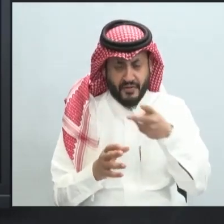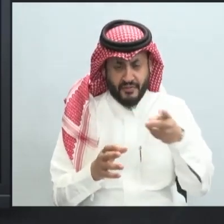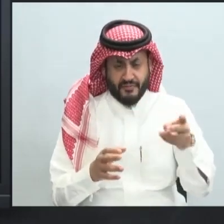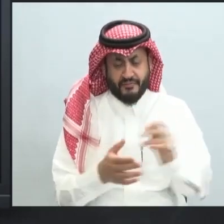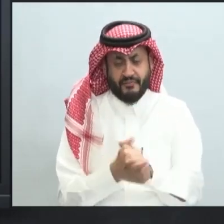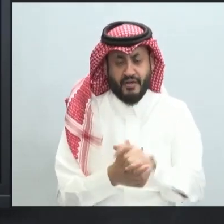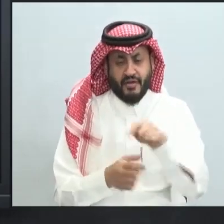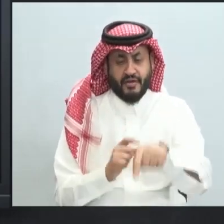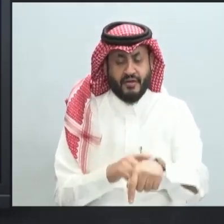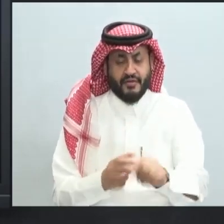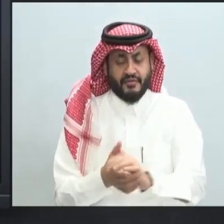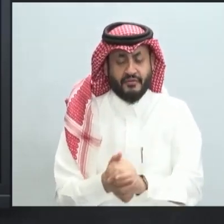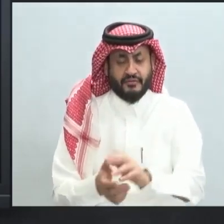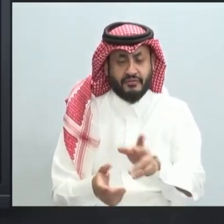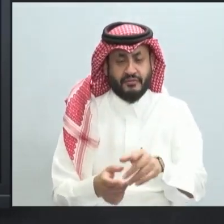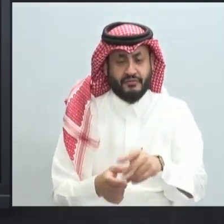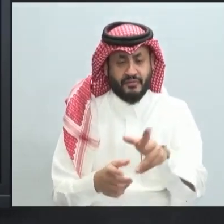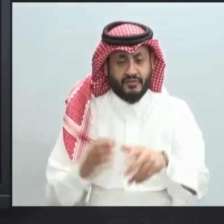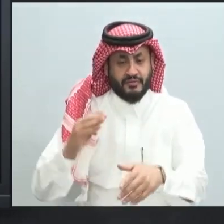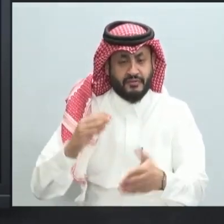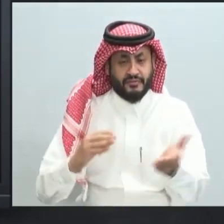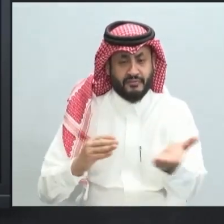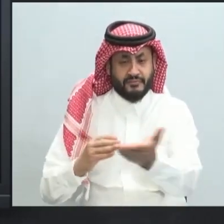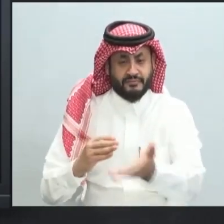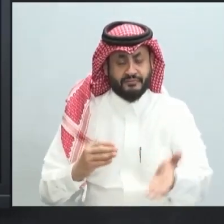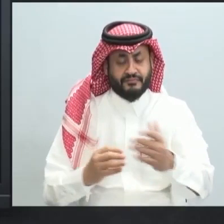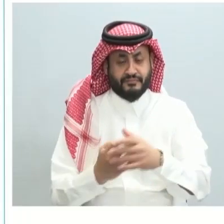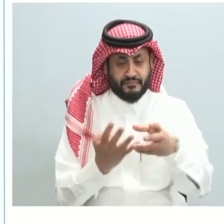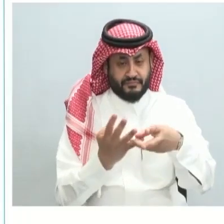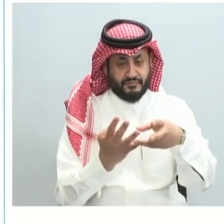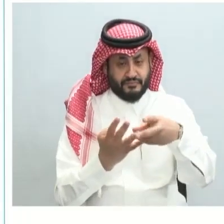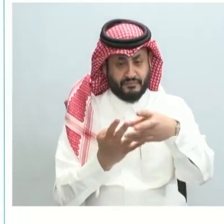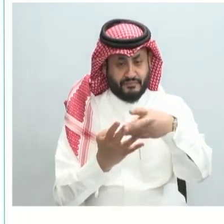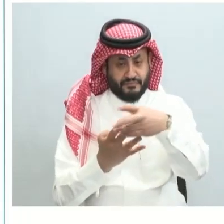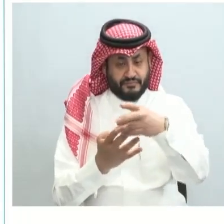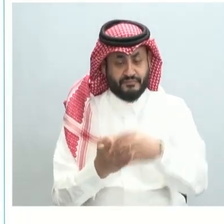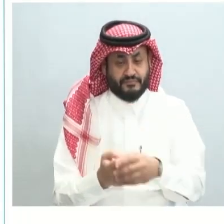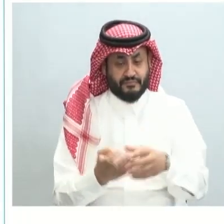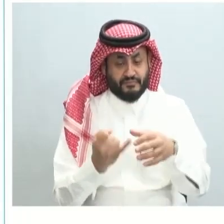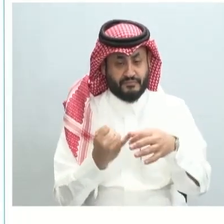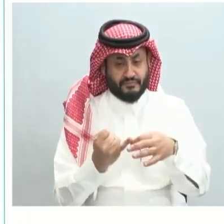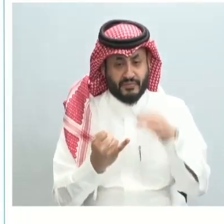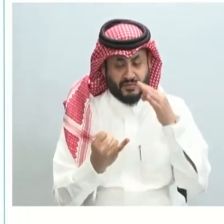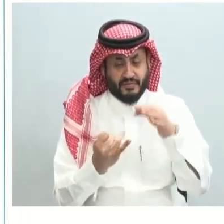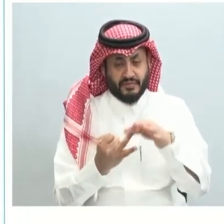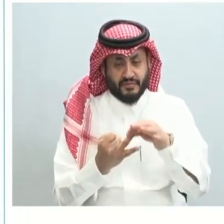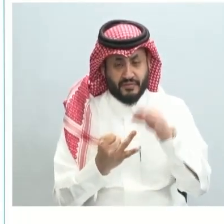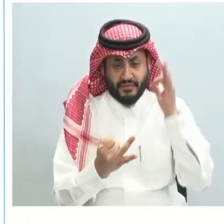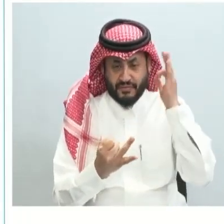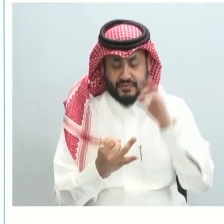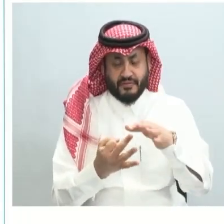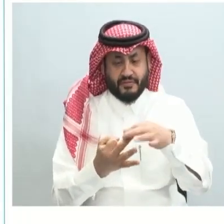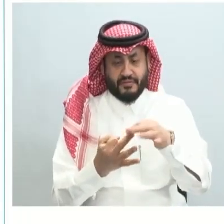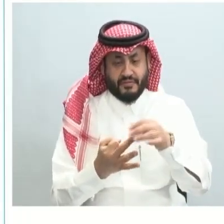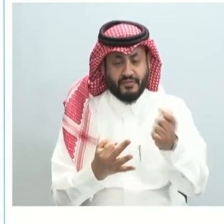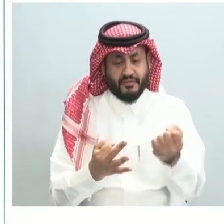is time that we can do the other parts, which is to number these words. We listen to